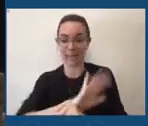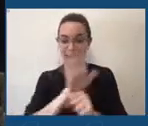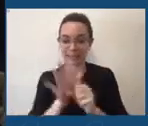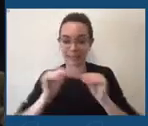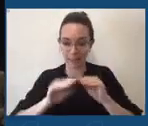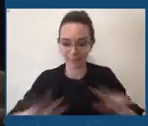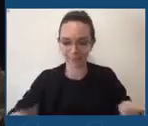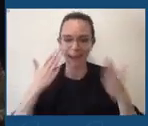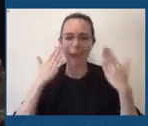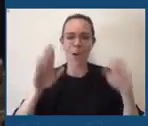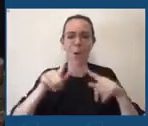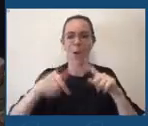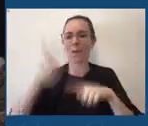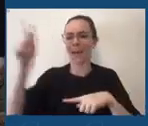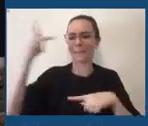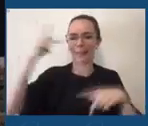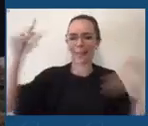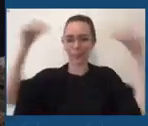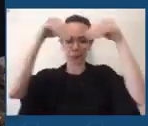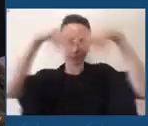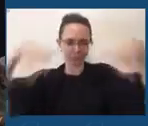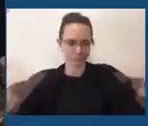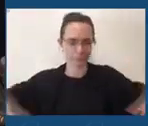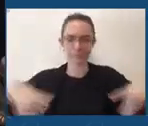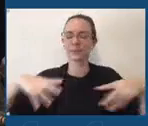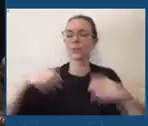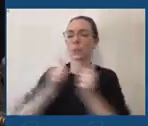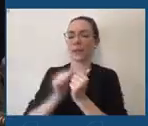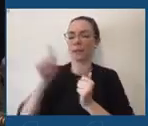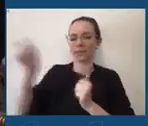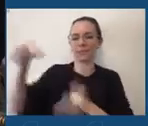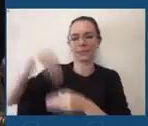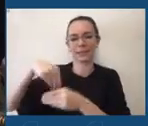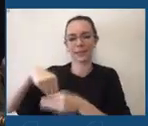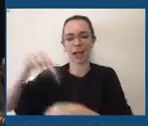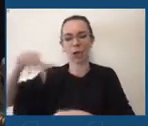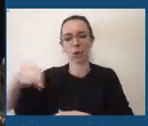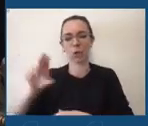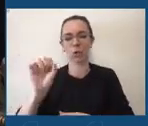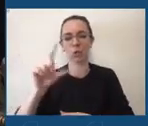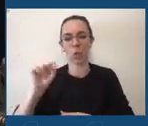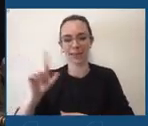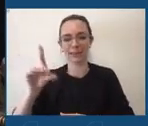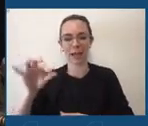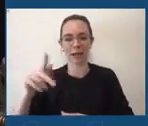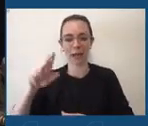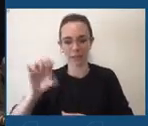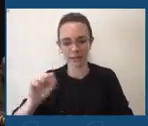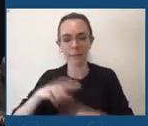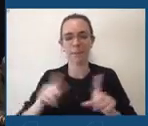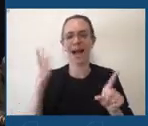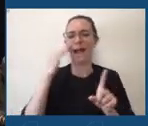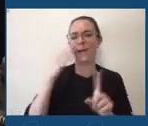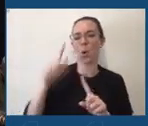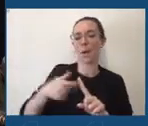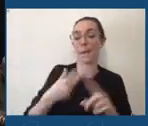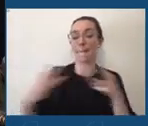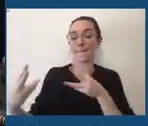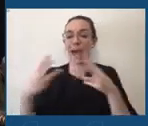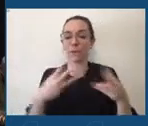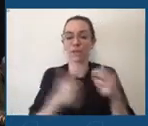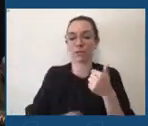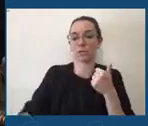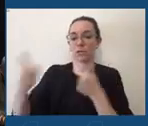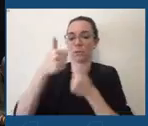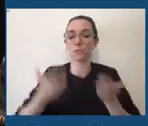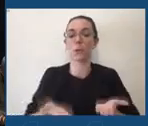and the political dynamics within Quest Diagnostics, but I know about a battlefield promotion. And so we're presenting to you the